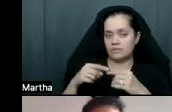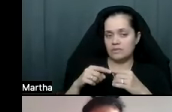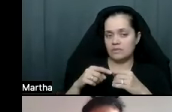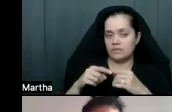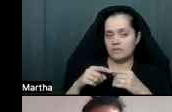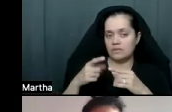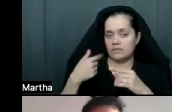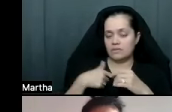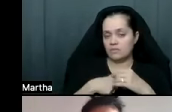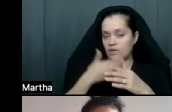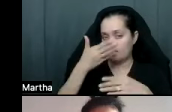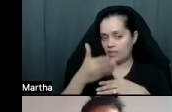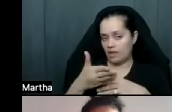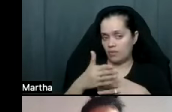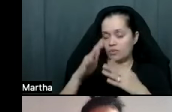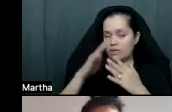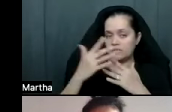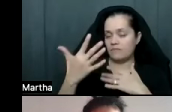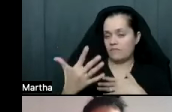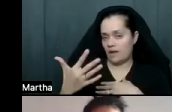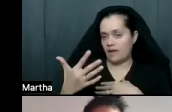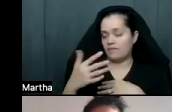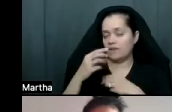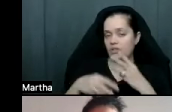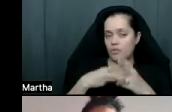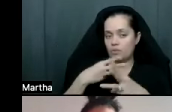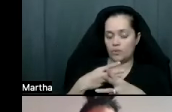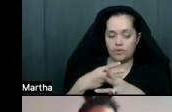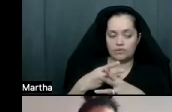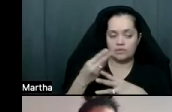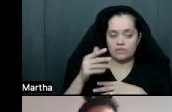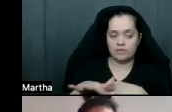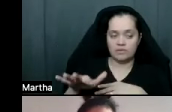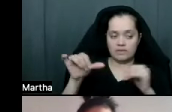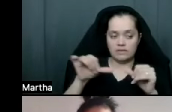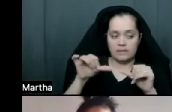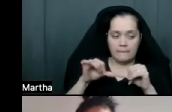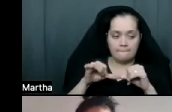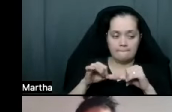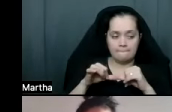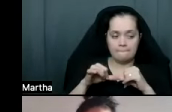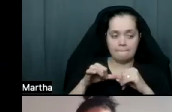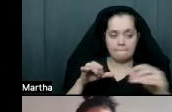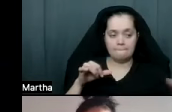we're in there. We're one of the top 5 in the world in land area.